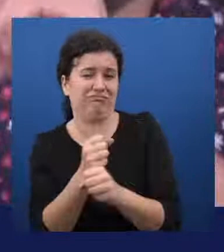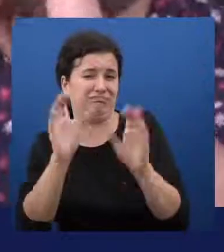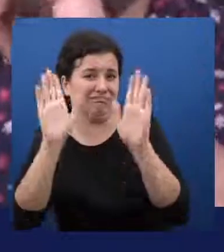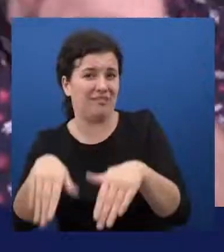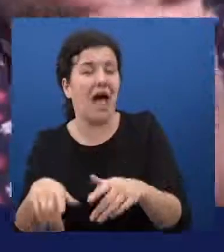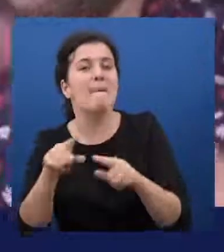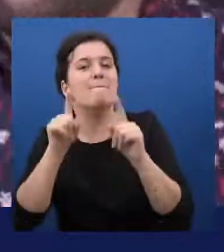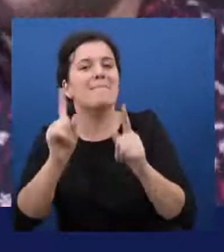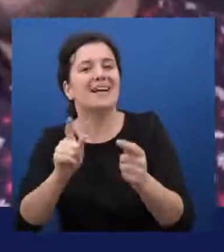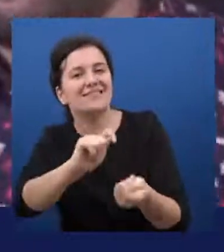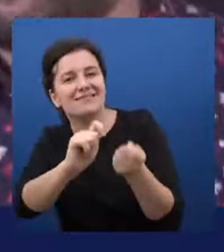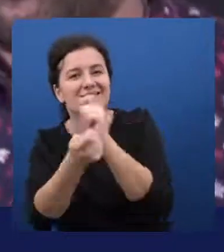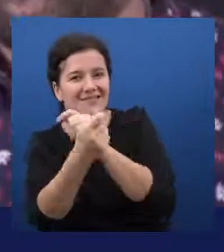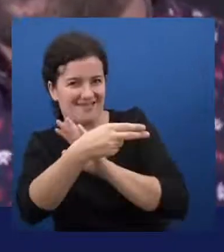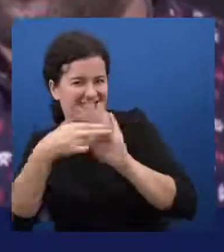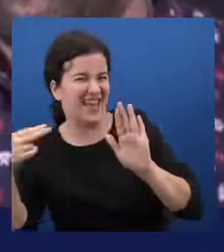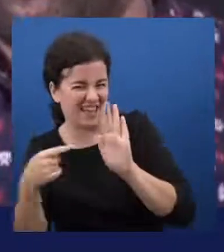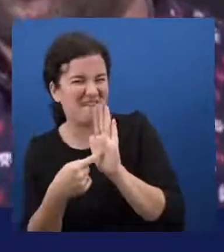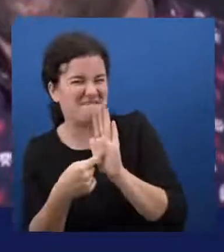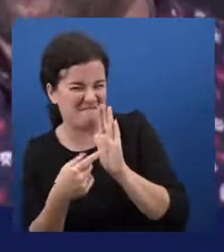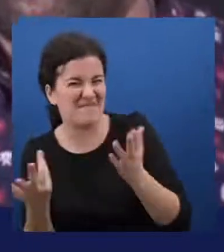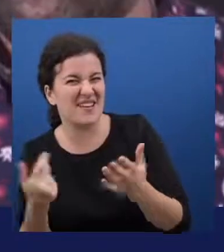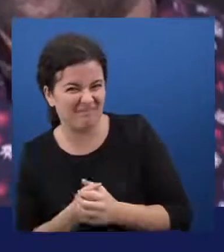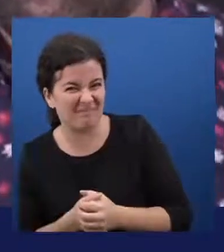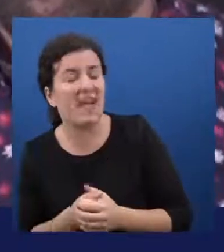When it does work, it gets a new name.